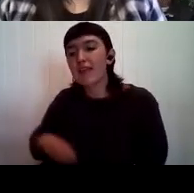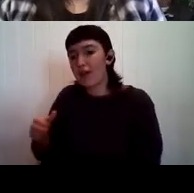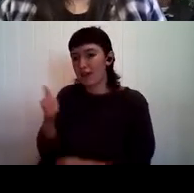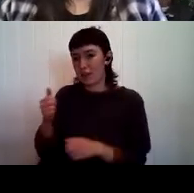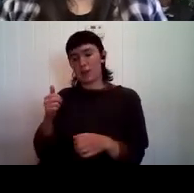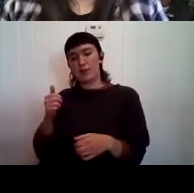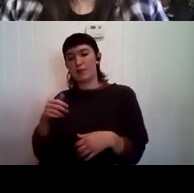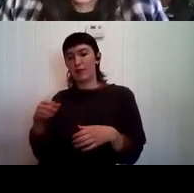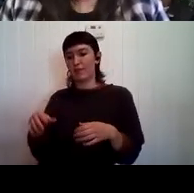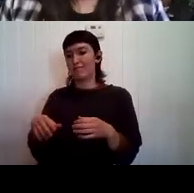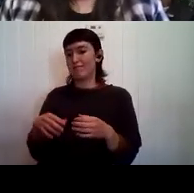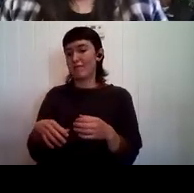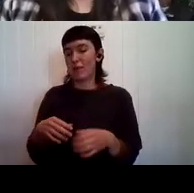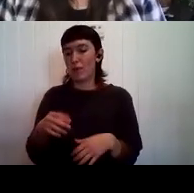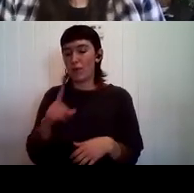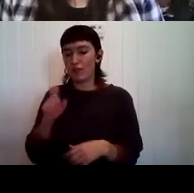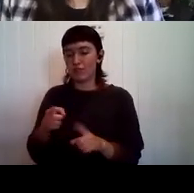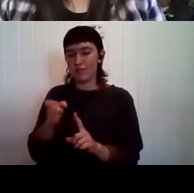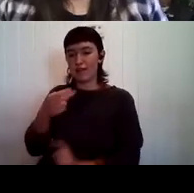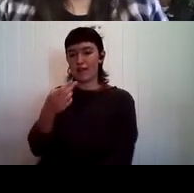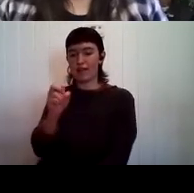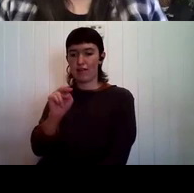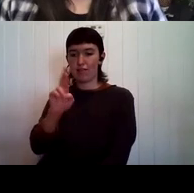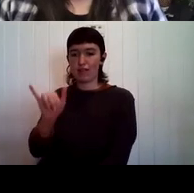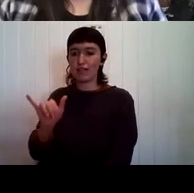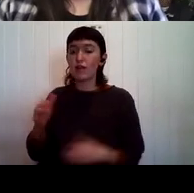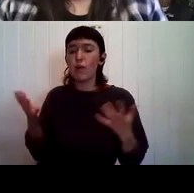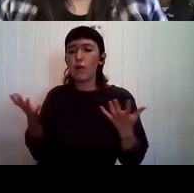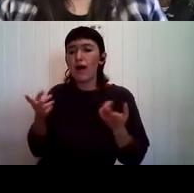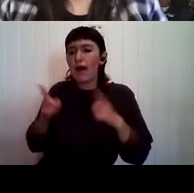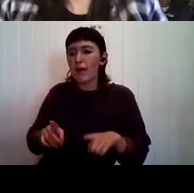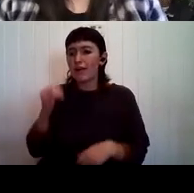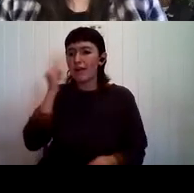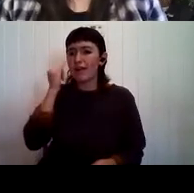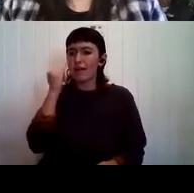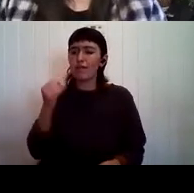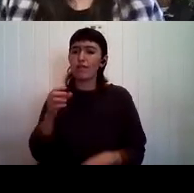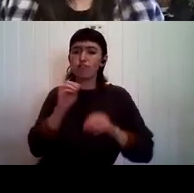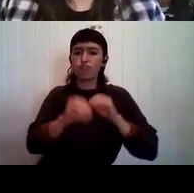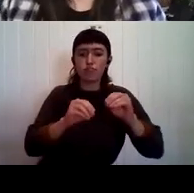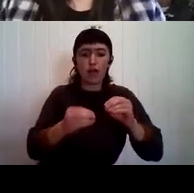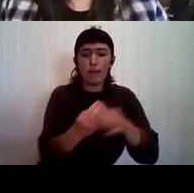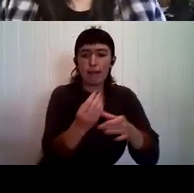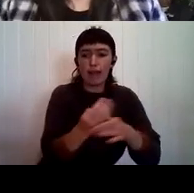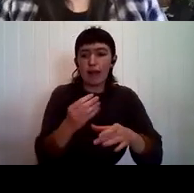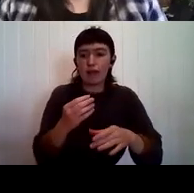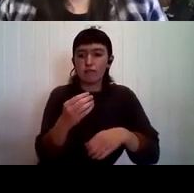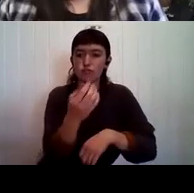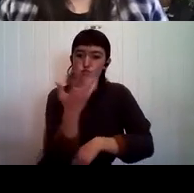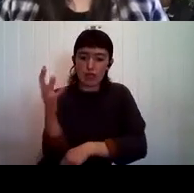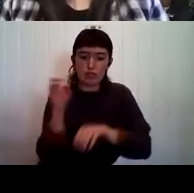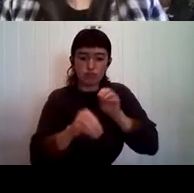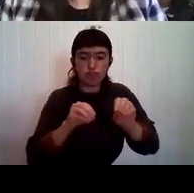if we planted the trees back that maybe we or others took away with the birds or whatever other